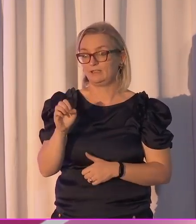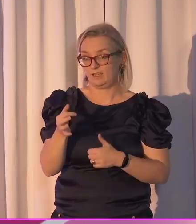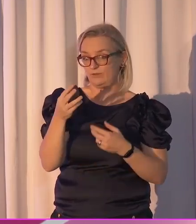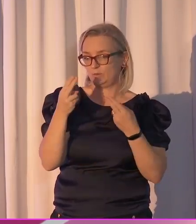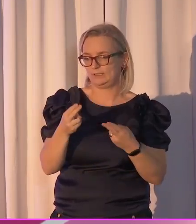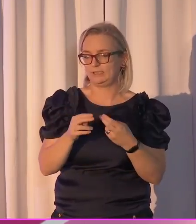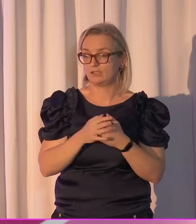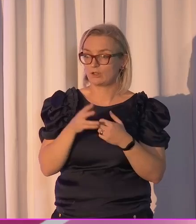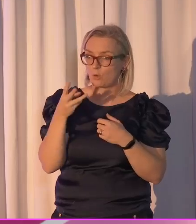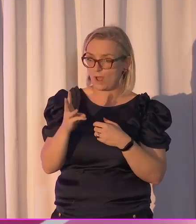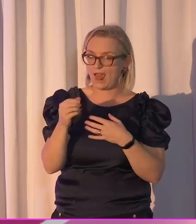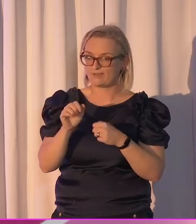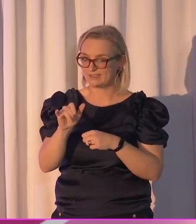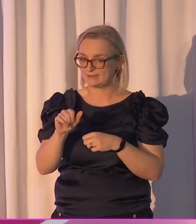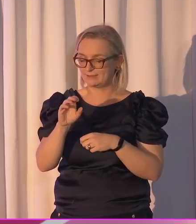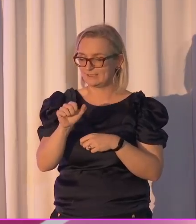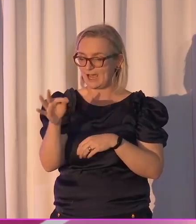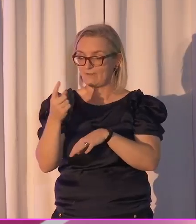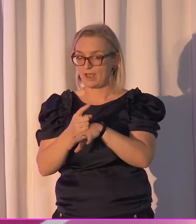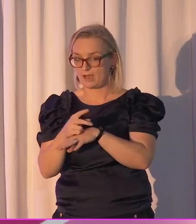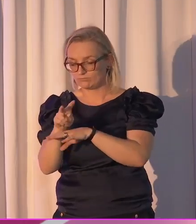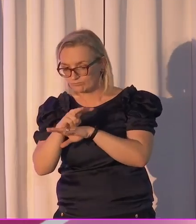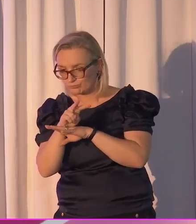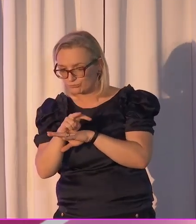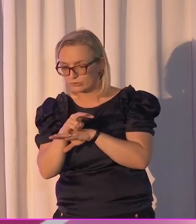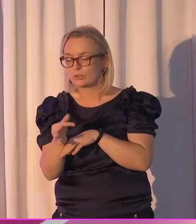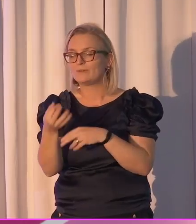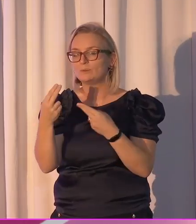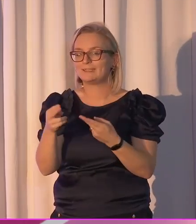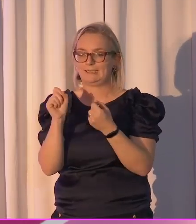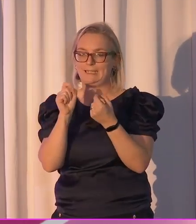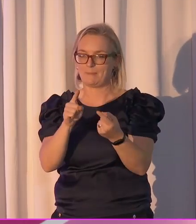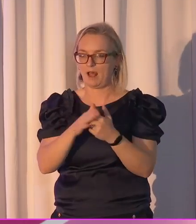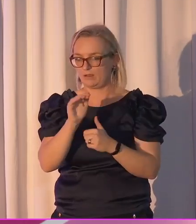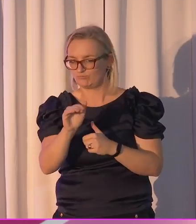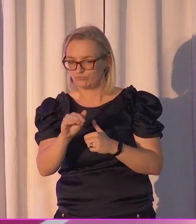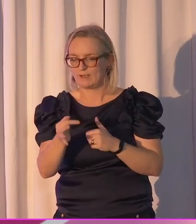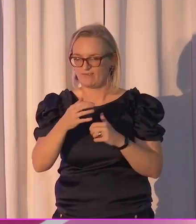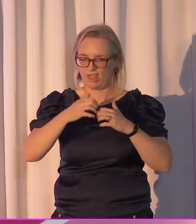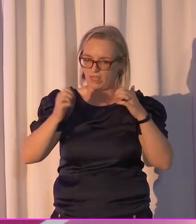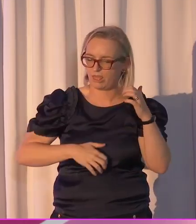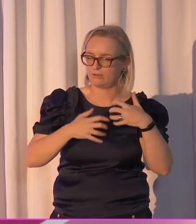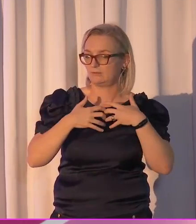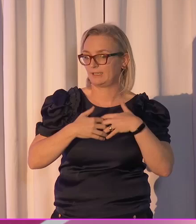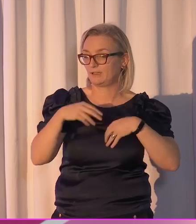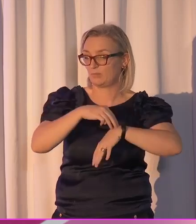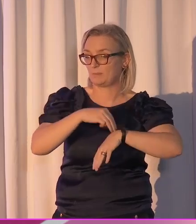have staff monitoring that address all day, and they'll be available to assist you if you experience any difficulties.